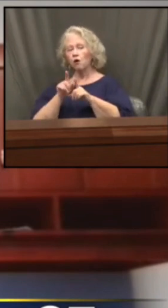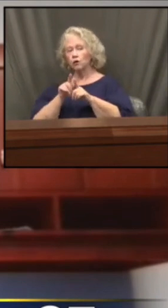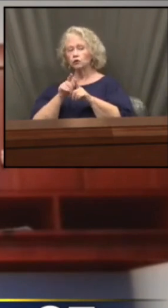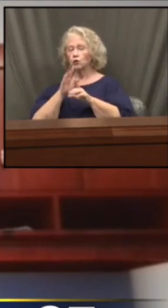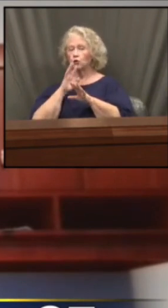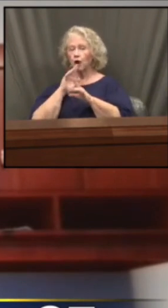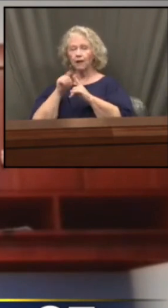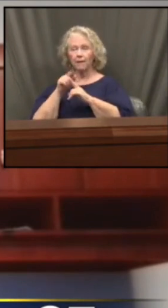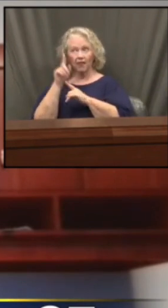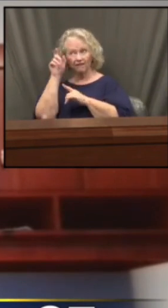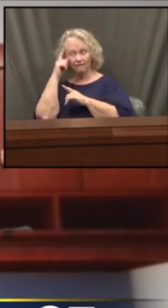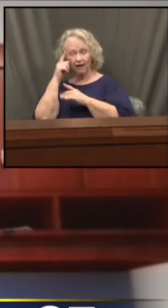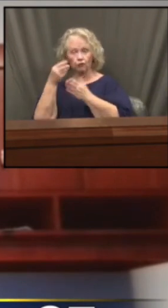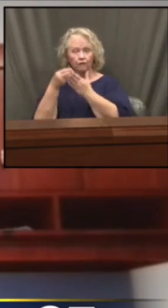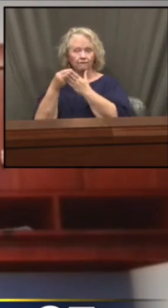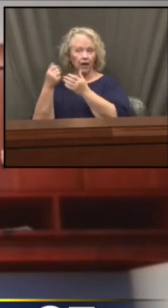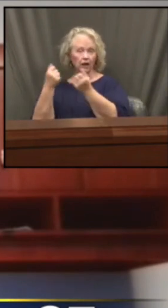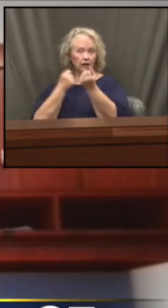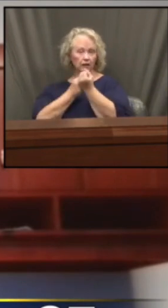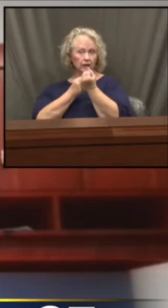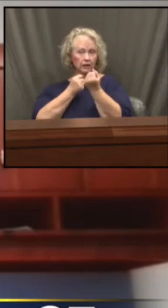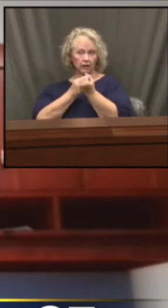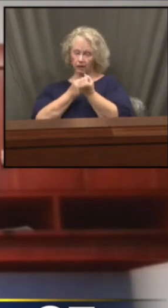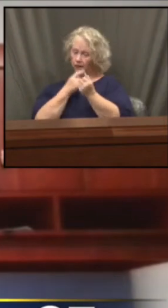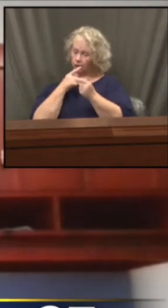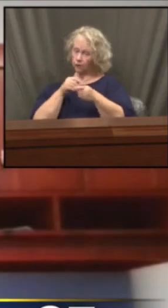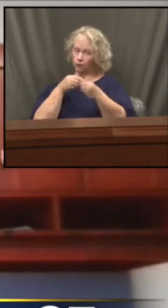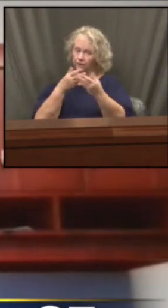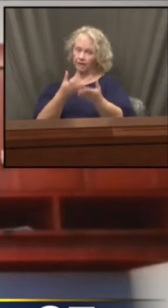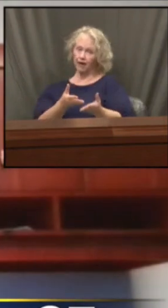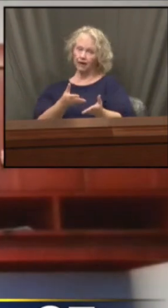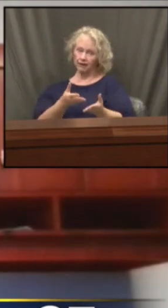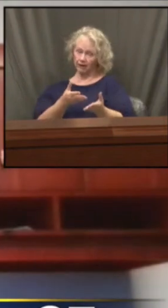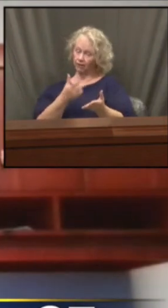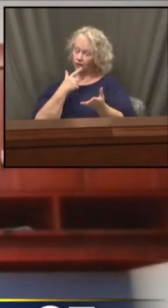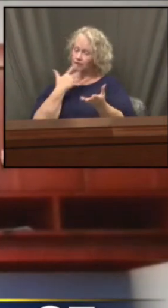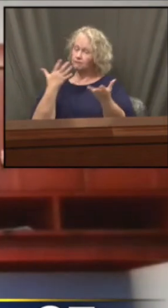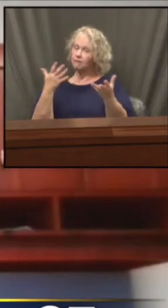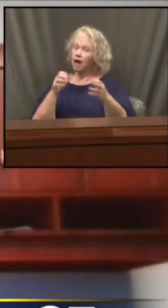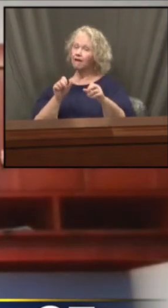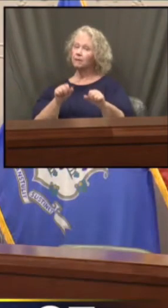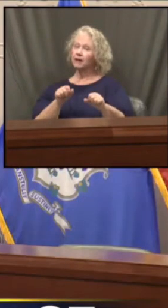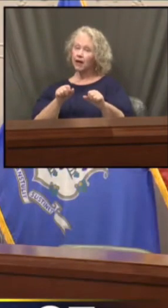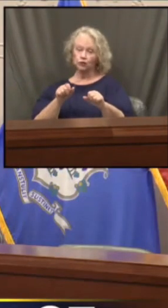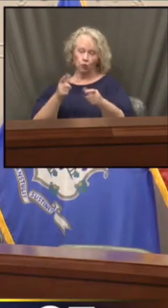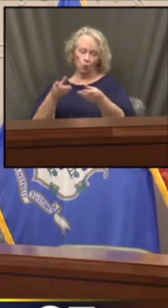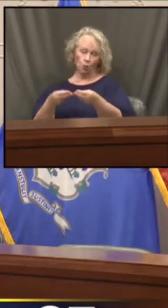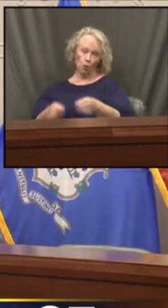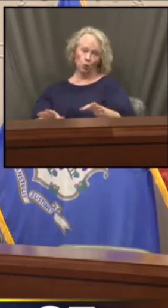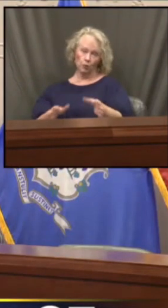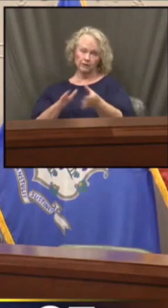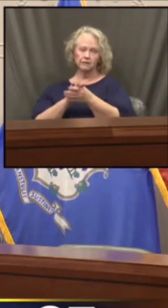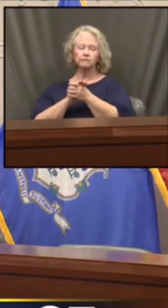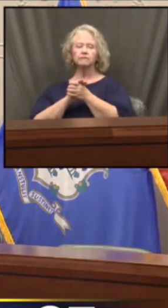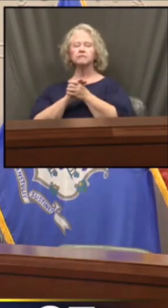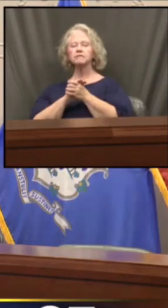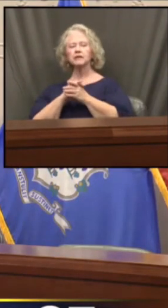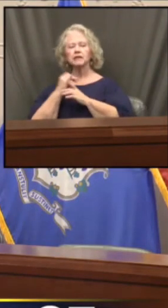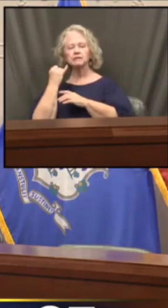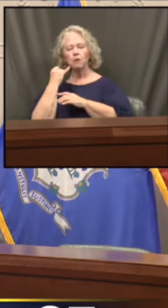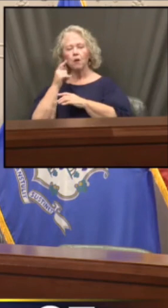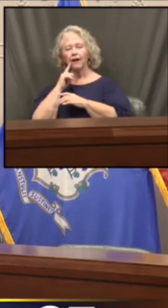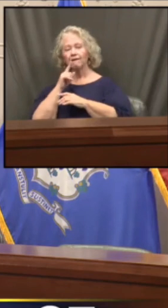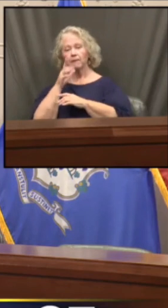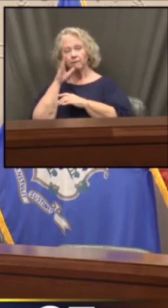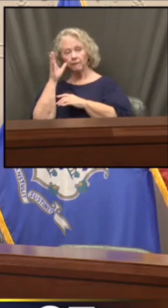federal funding that's provided to them and the potential of loss of federal funding as well. Okay. And then what happens if a parent or an